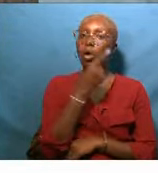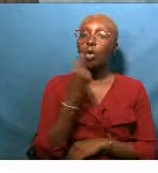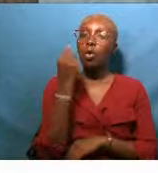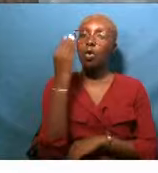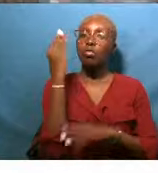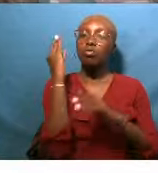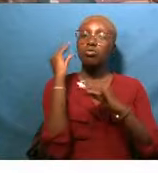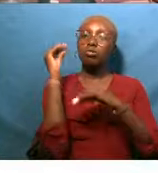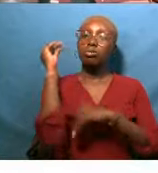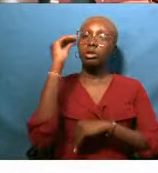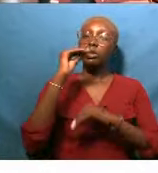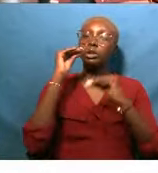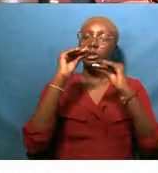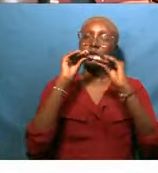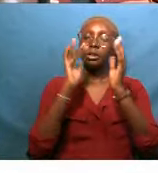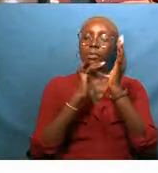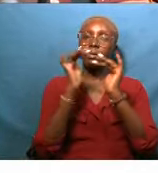stories.